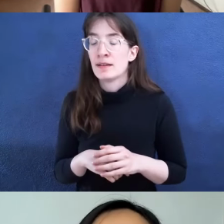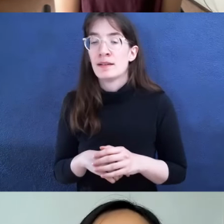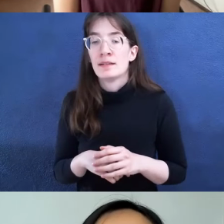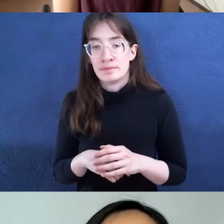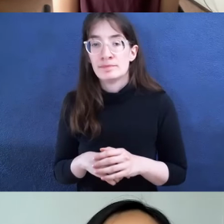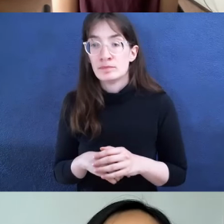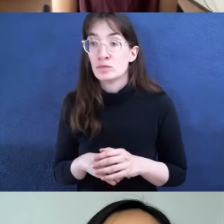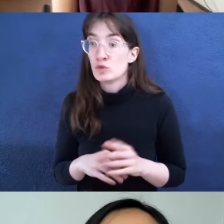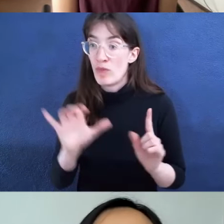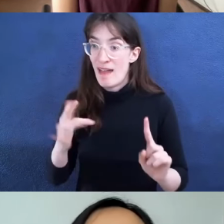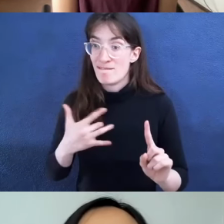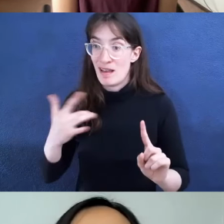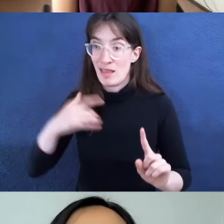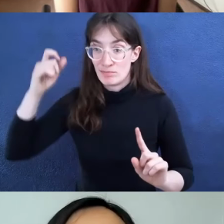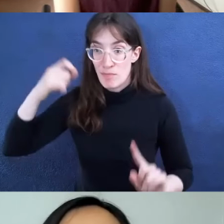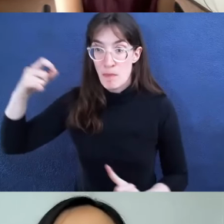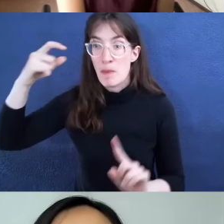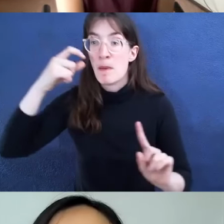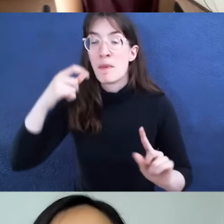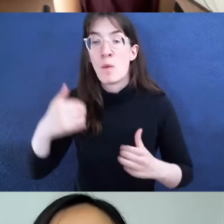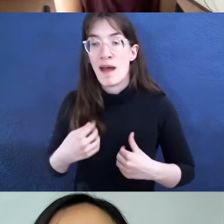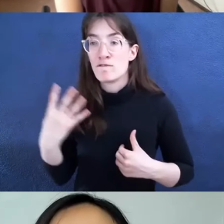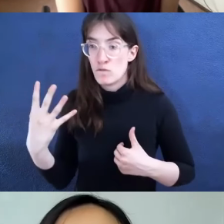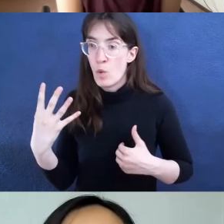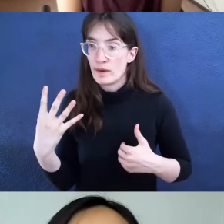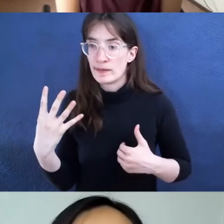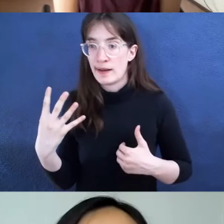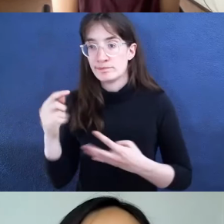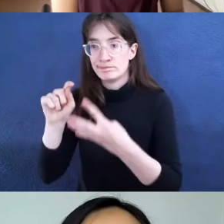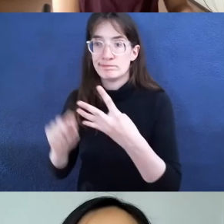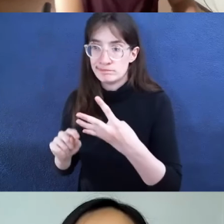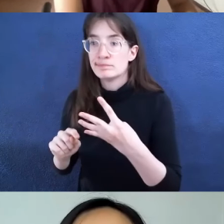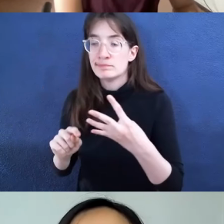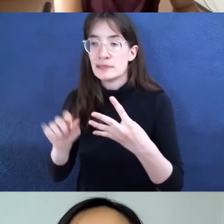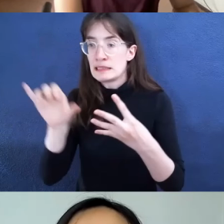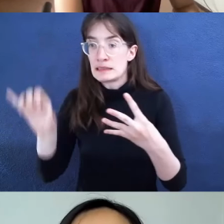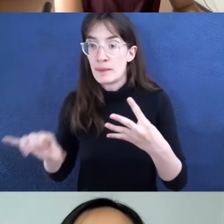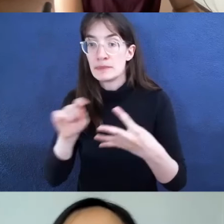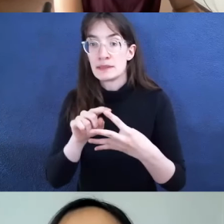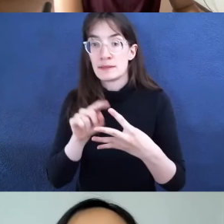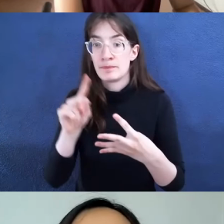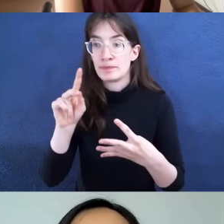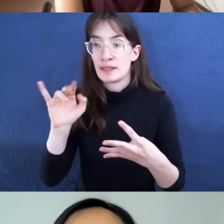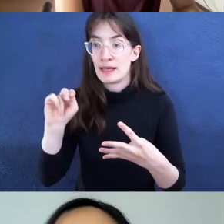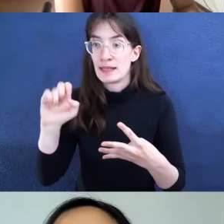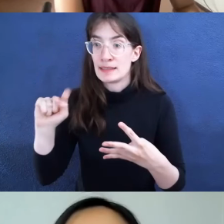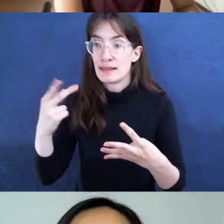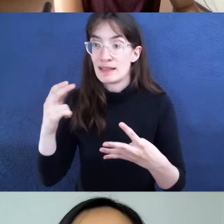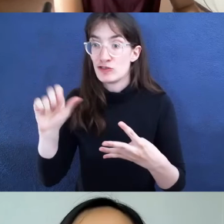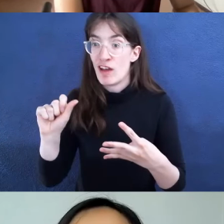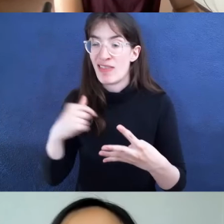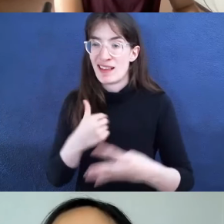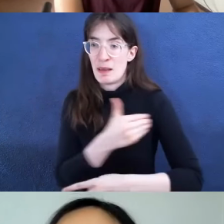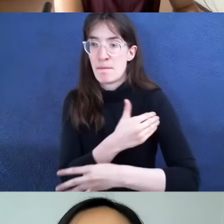those sensation channels, we have 4 subsystems. So kinesthesia, which signals our muscle